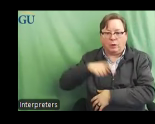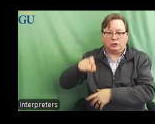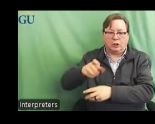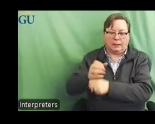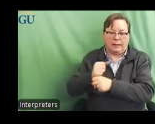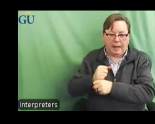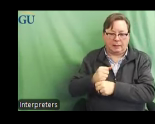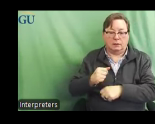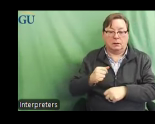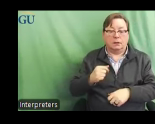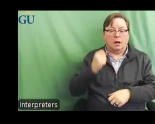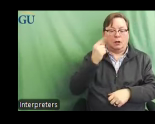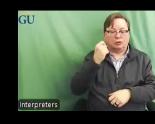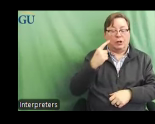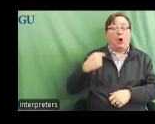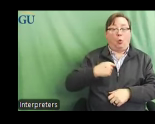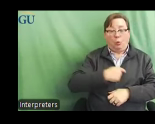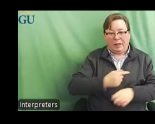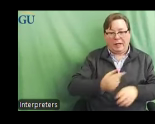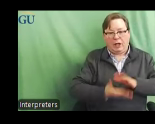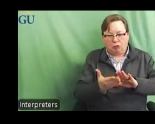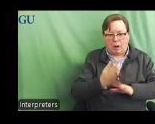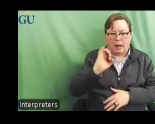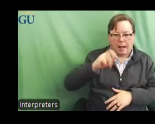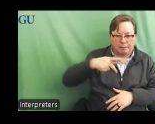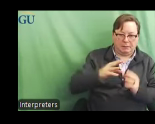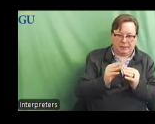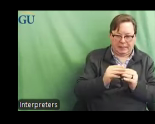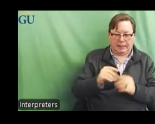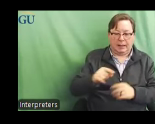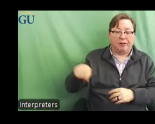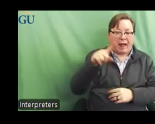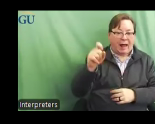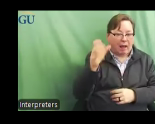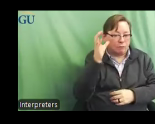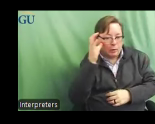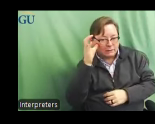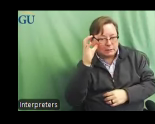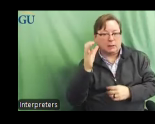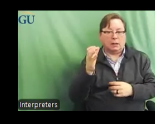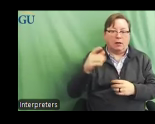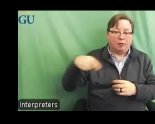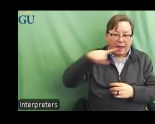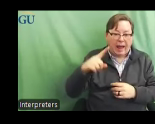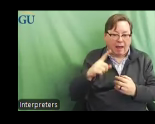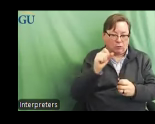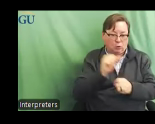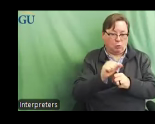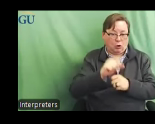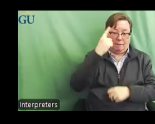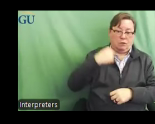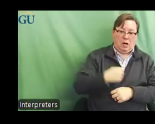meeting, not the school. They should listen. They should work with us. We had to fight for the services that we